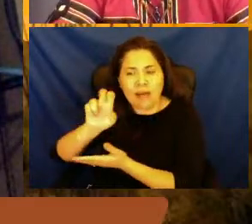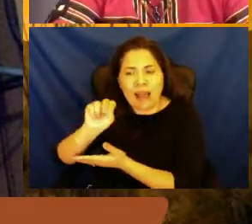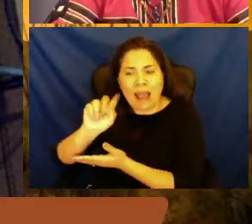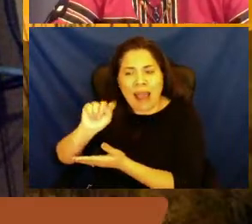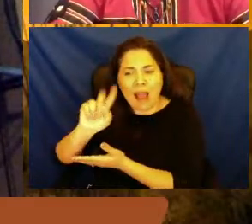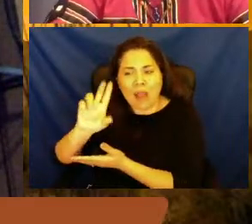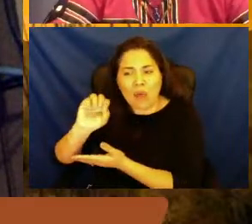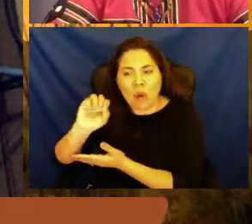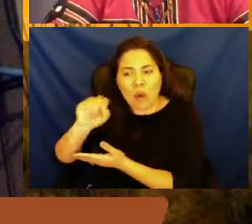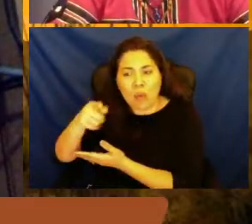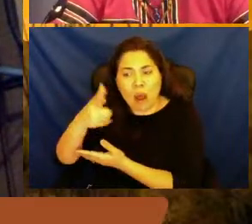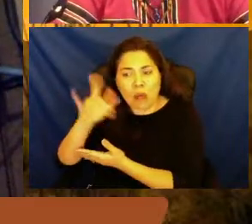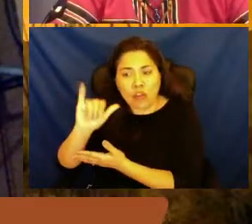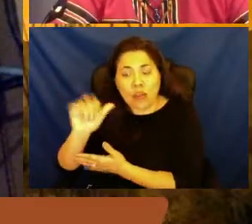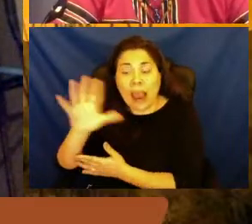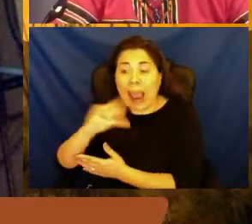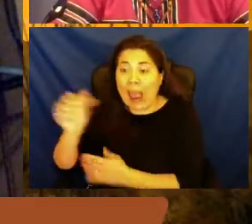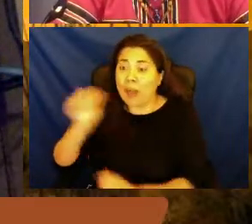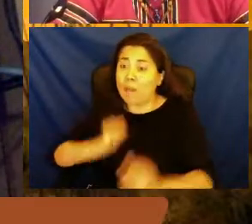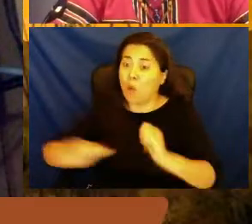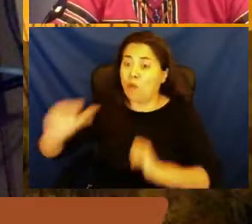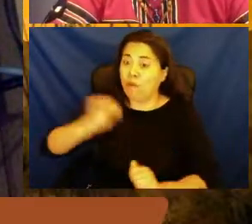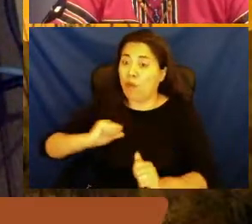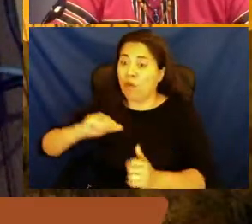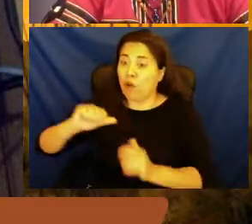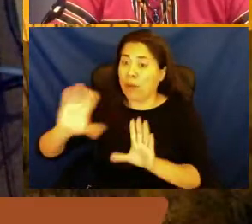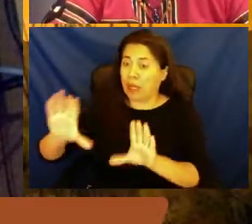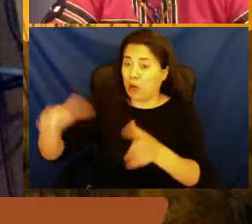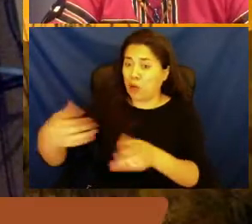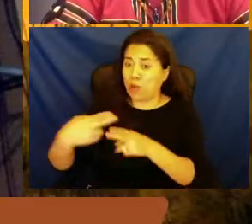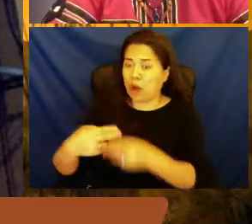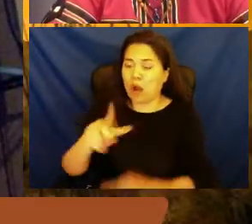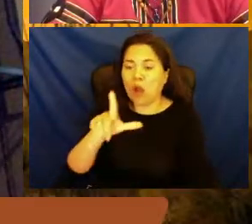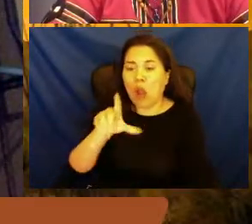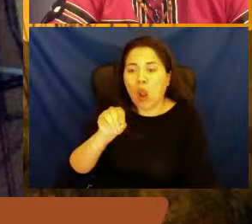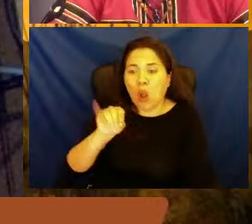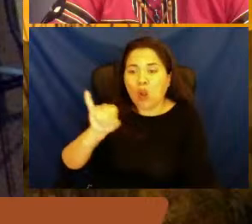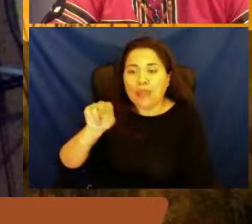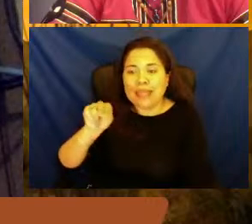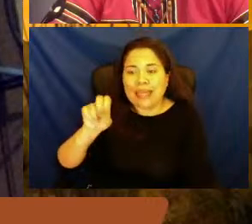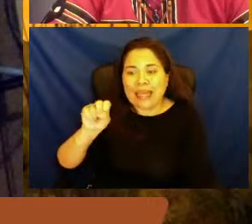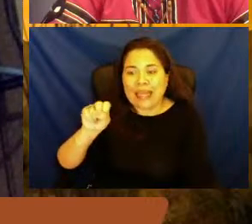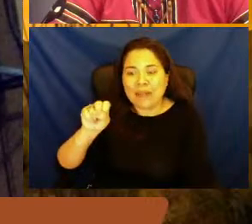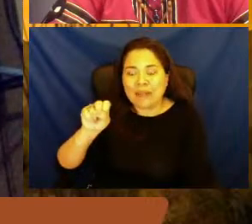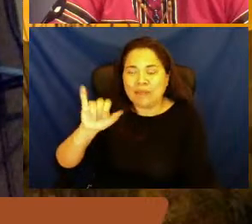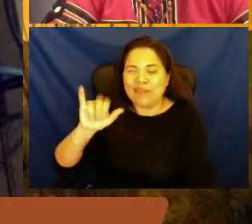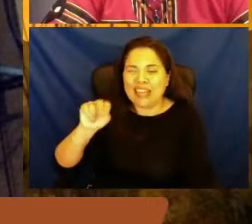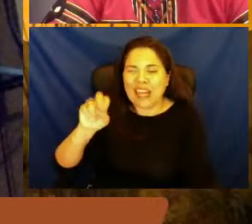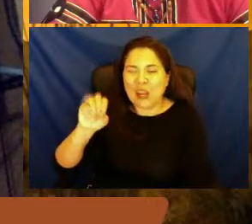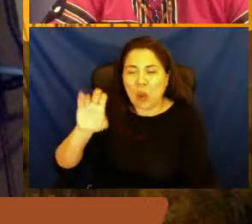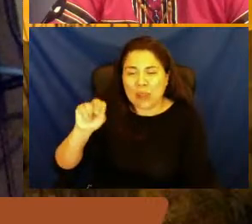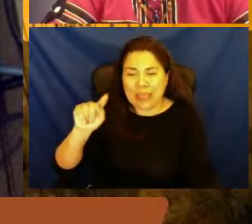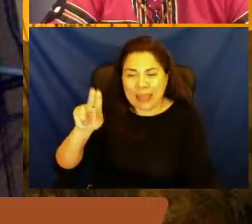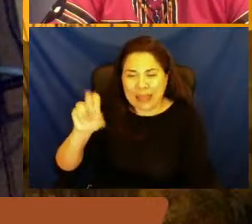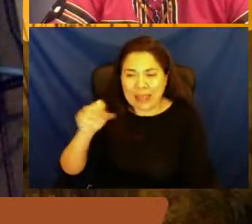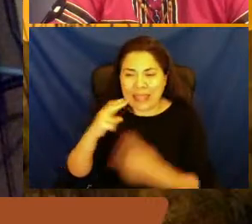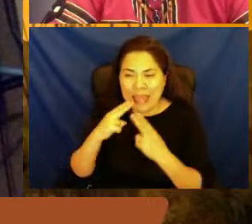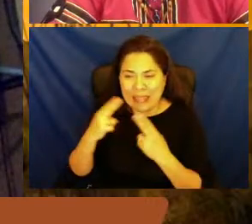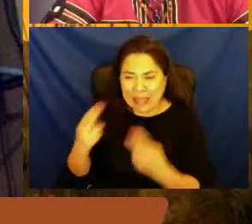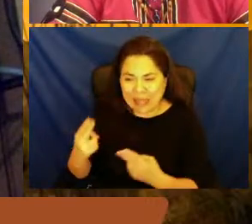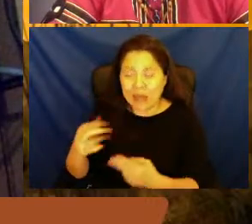and performing group called Los Inocentes. I do cultural consultancy and